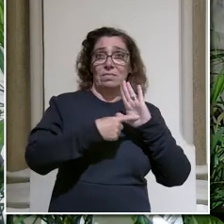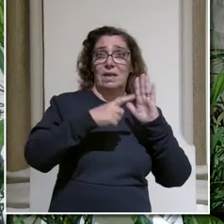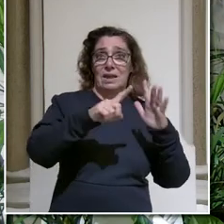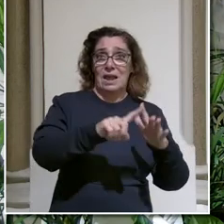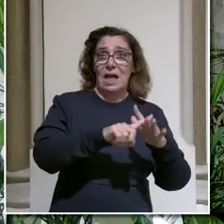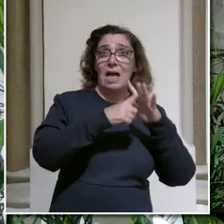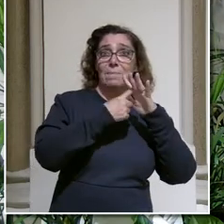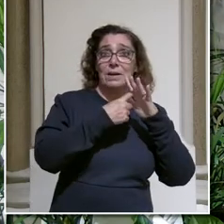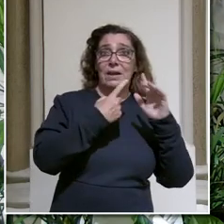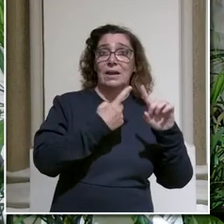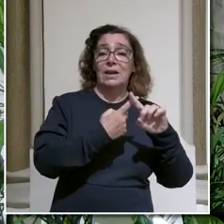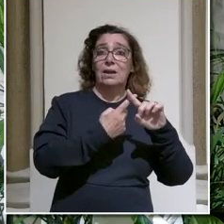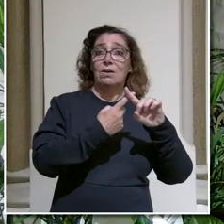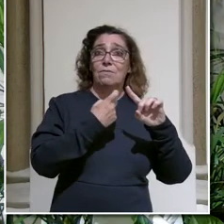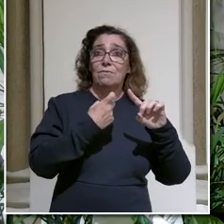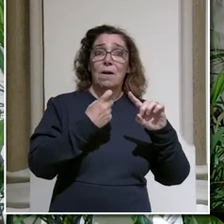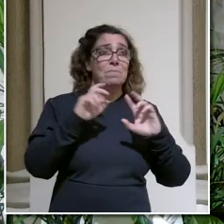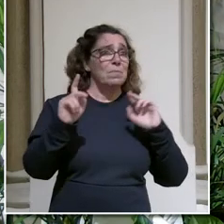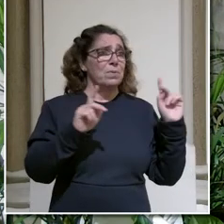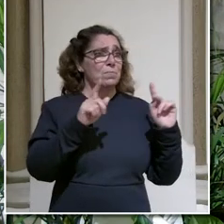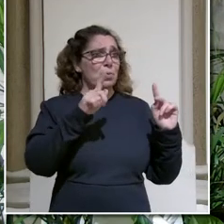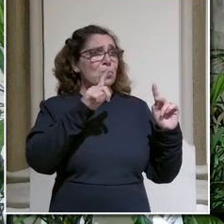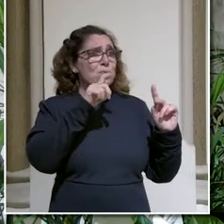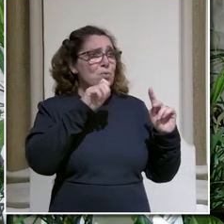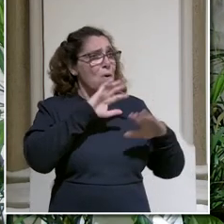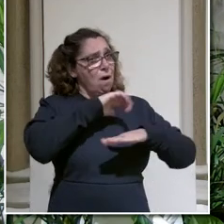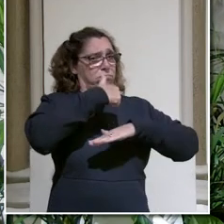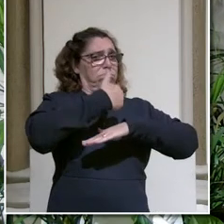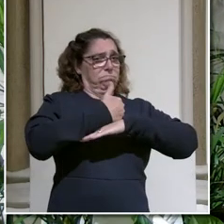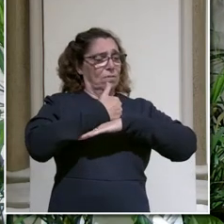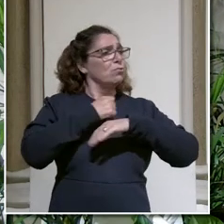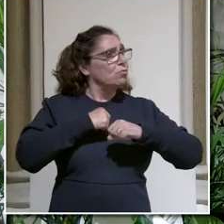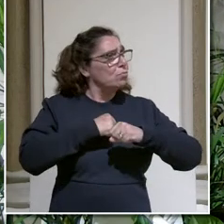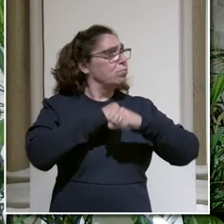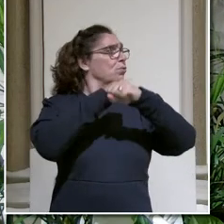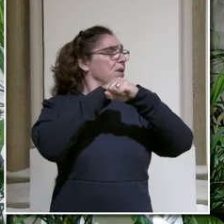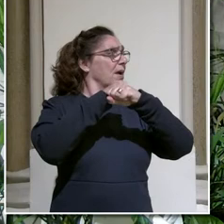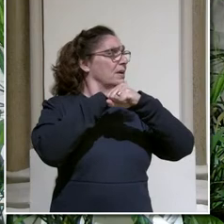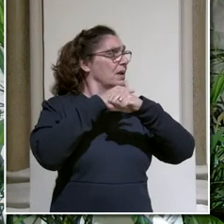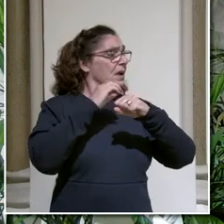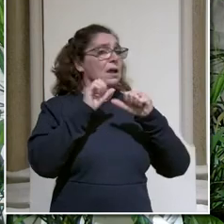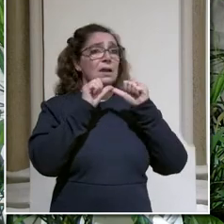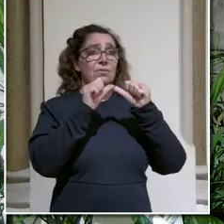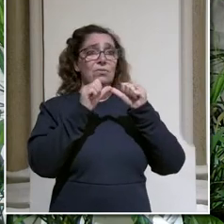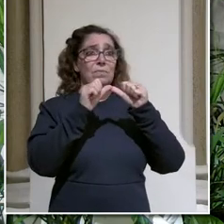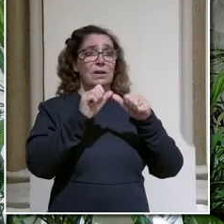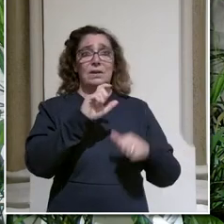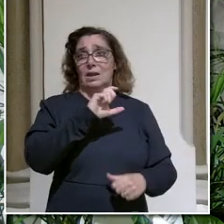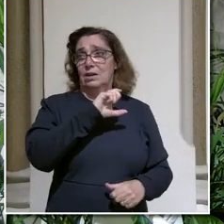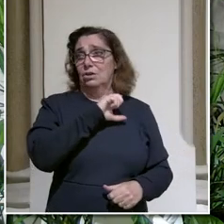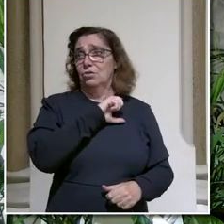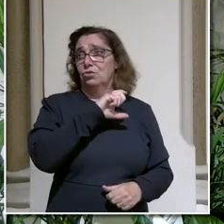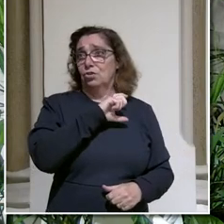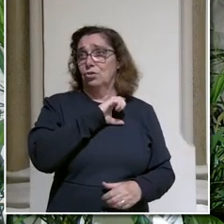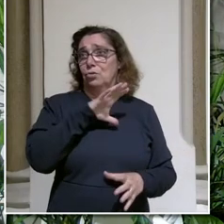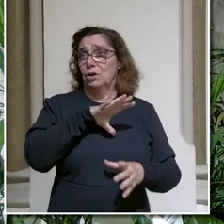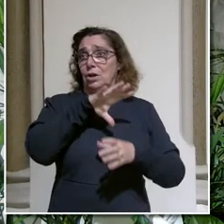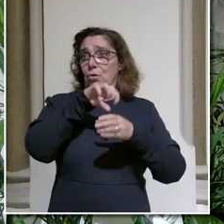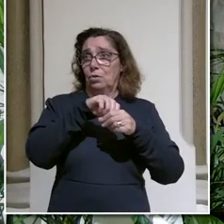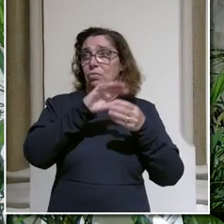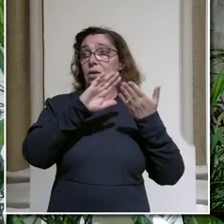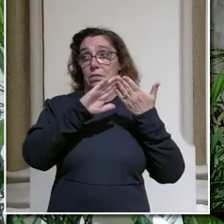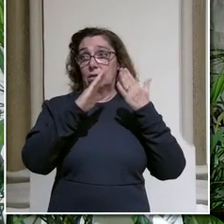from those who were charged to protect them and to maintain security within the